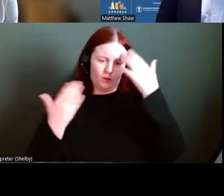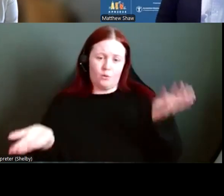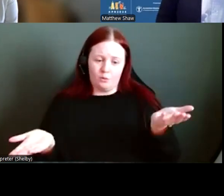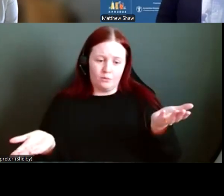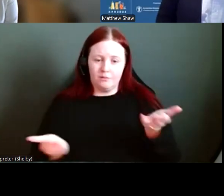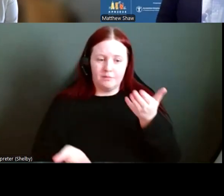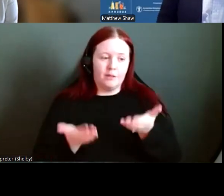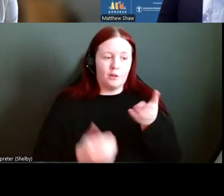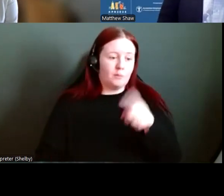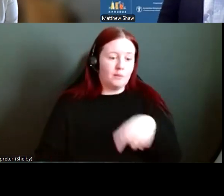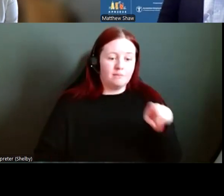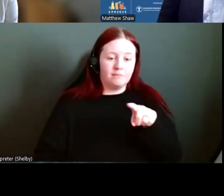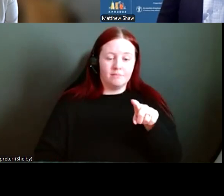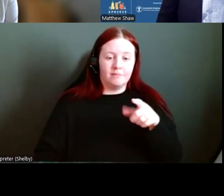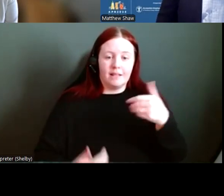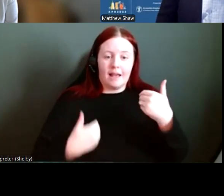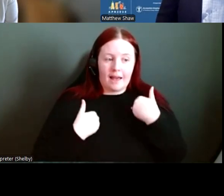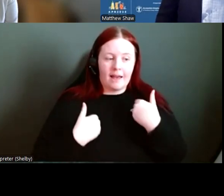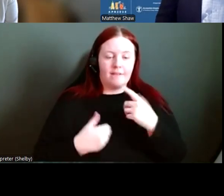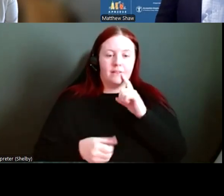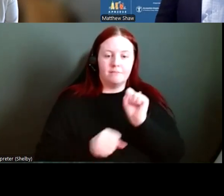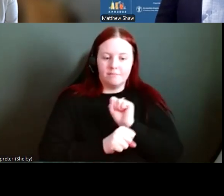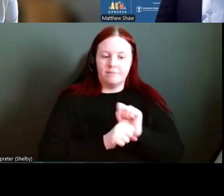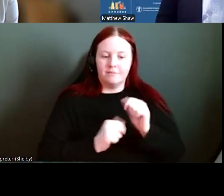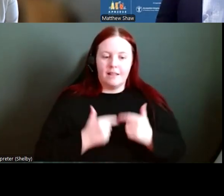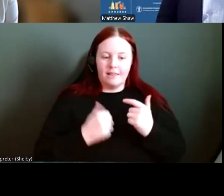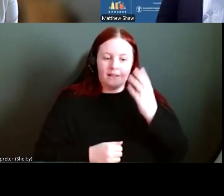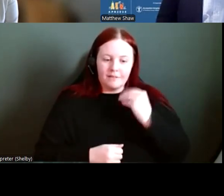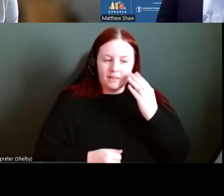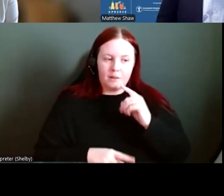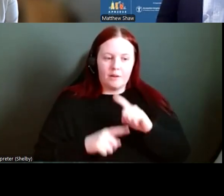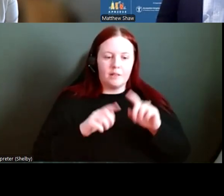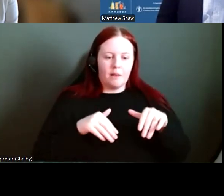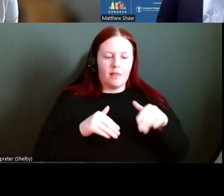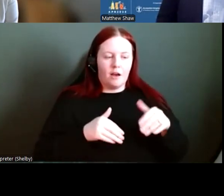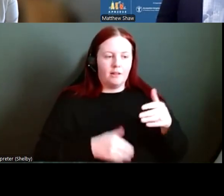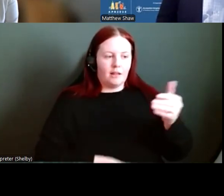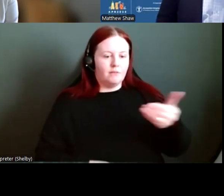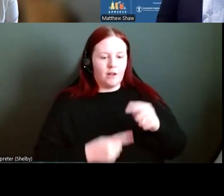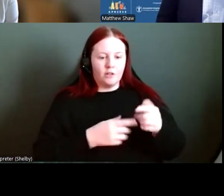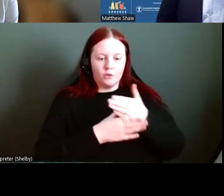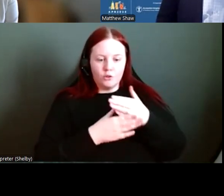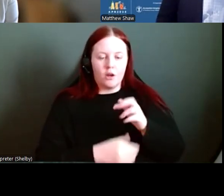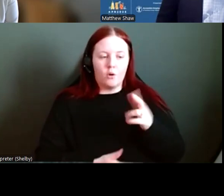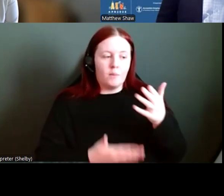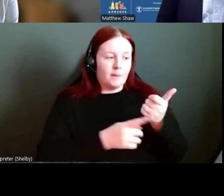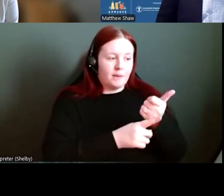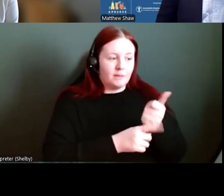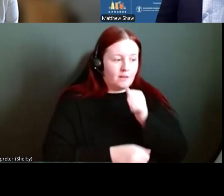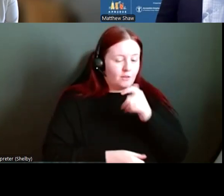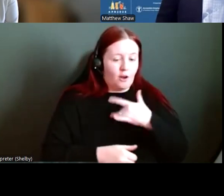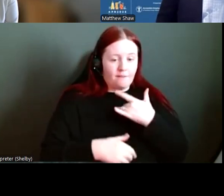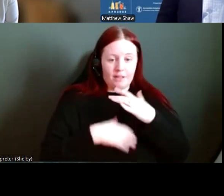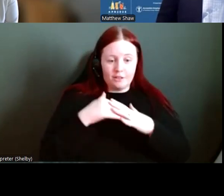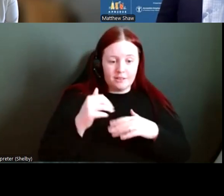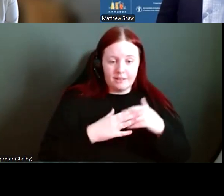quite being called on to share, or perhaps it's not something that they feel safe to be sharing as well. So